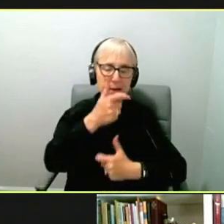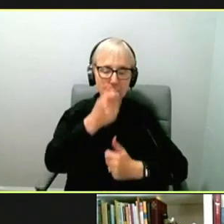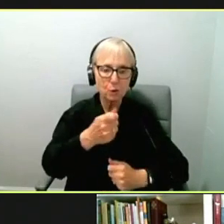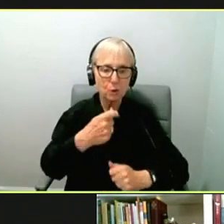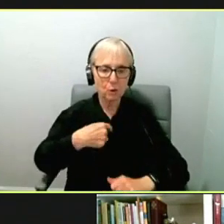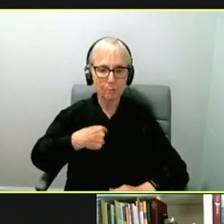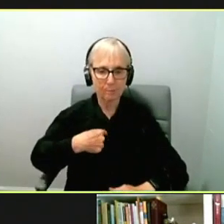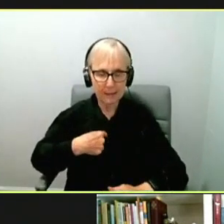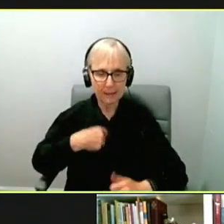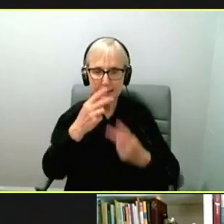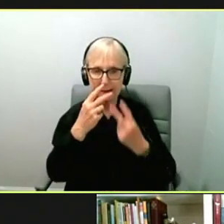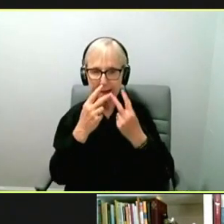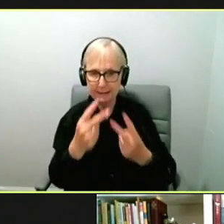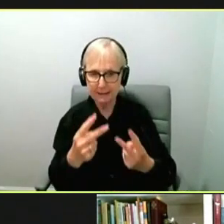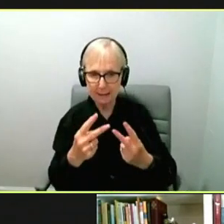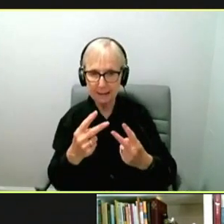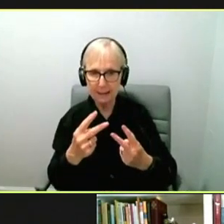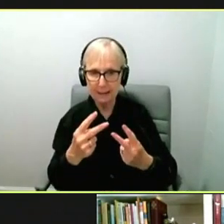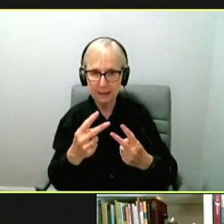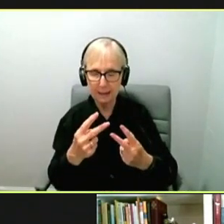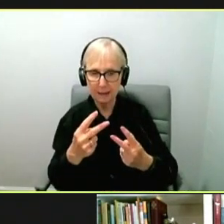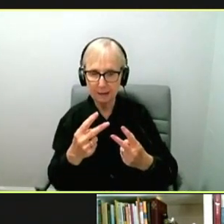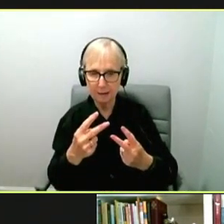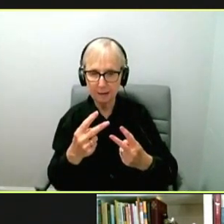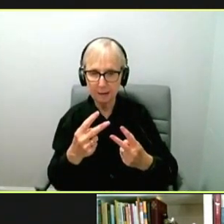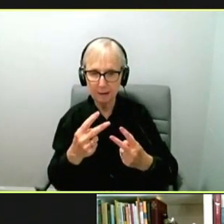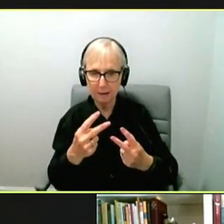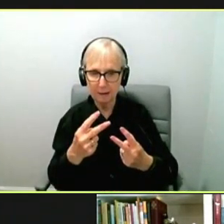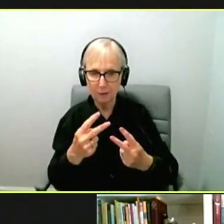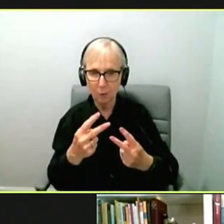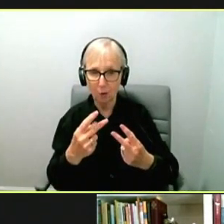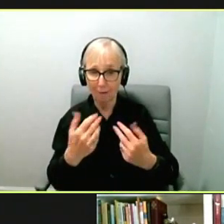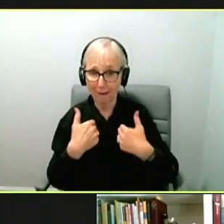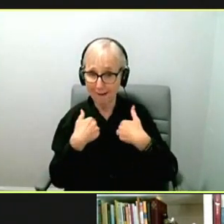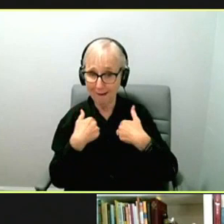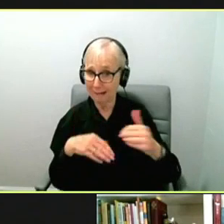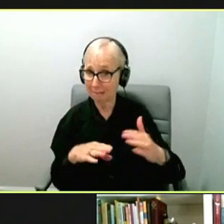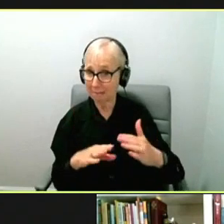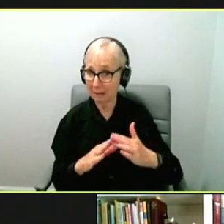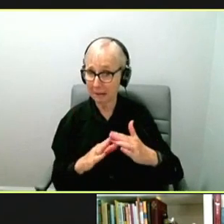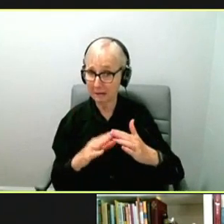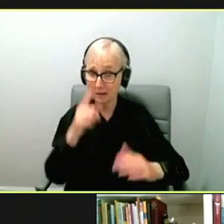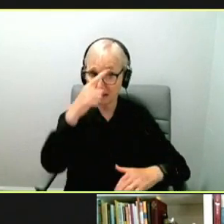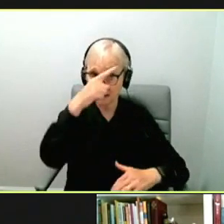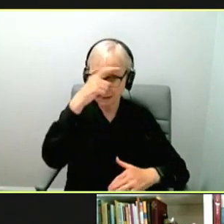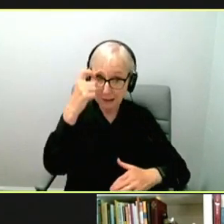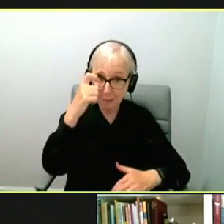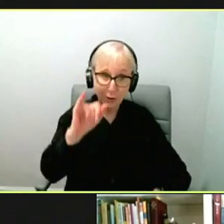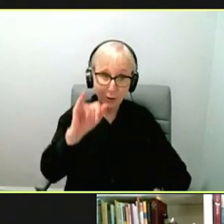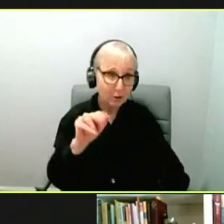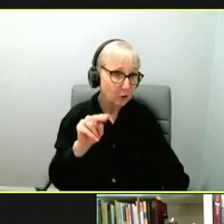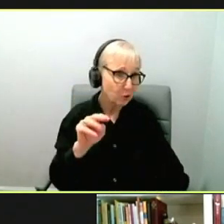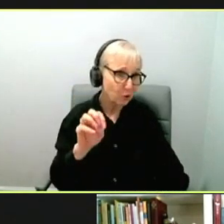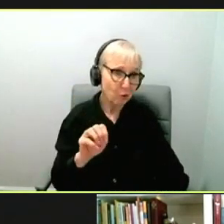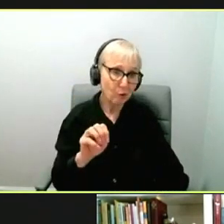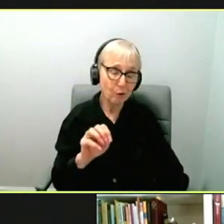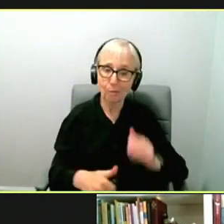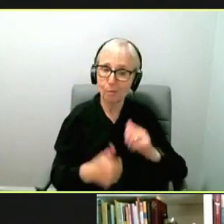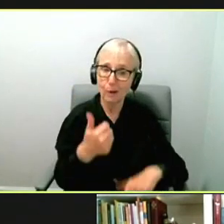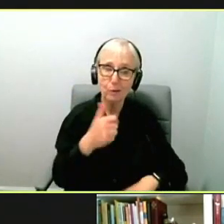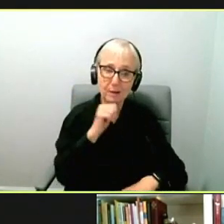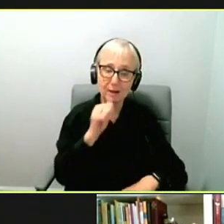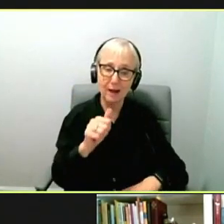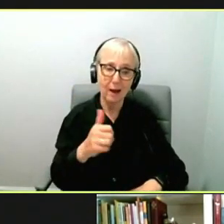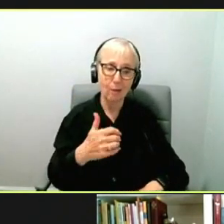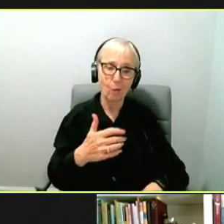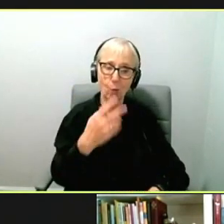least, seeing that we're peaking in cases this deep into the summer. Usually, you know, June is pretty much when we see a lull.